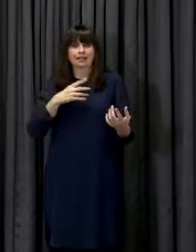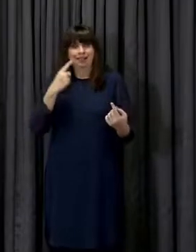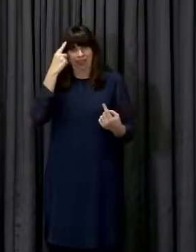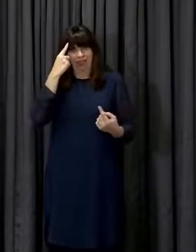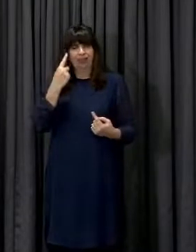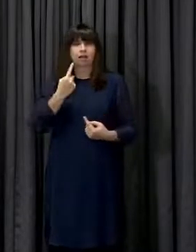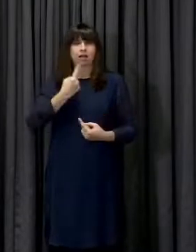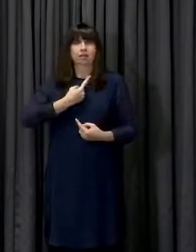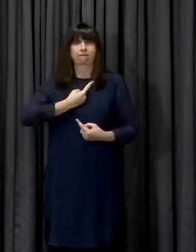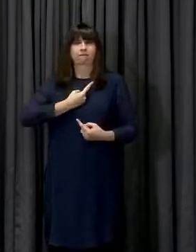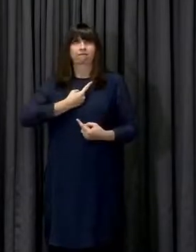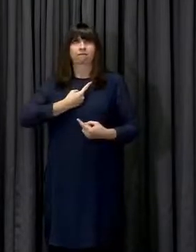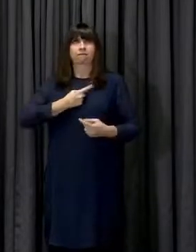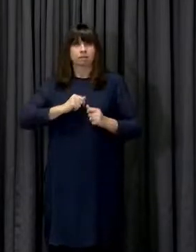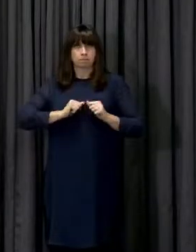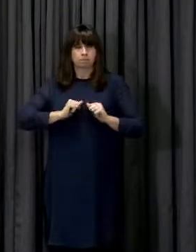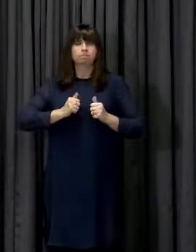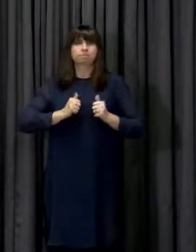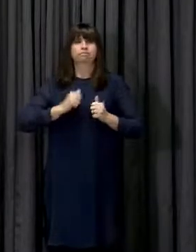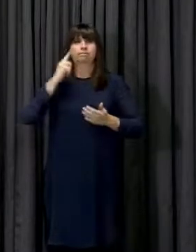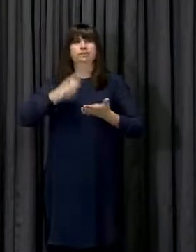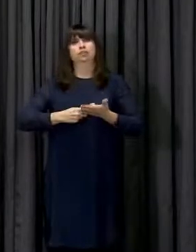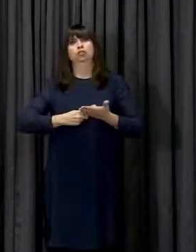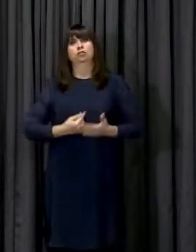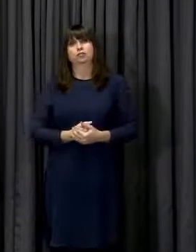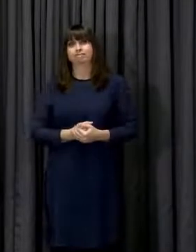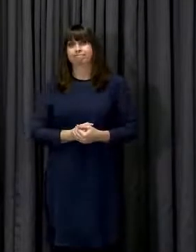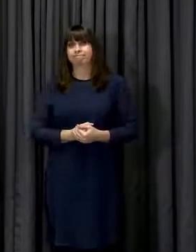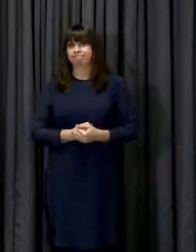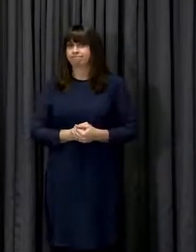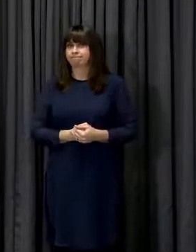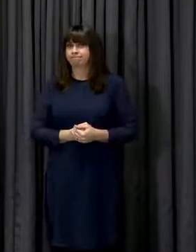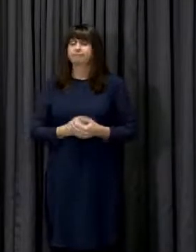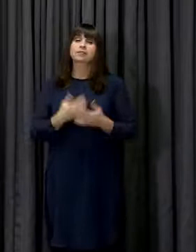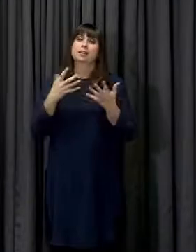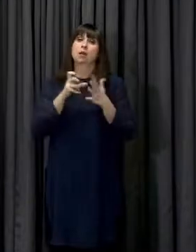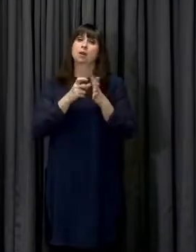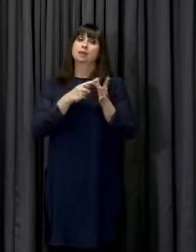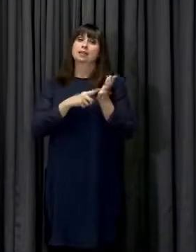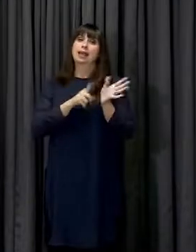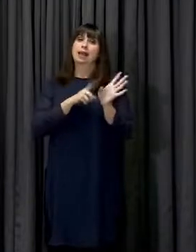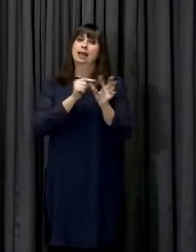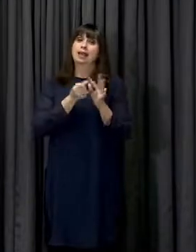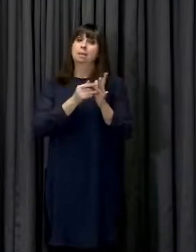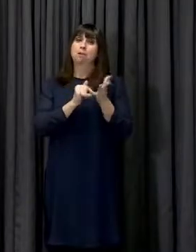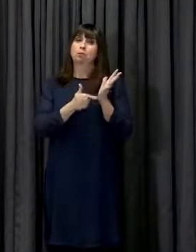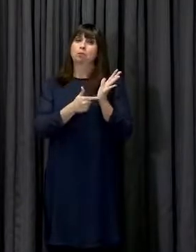ourselves and each other. Thank you, Dan. We've now got Lydia Morris from the Daily Post.